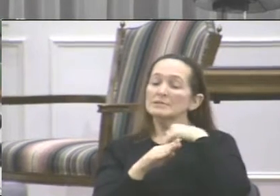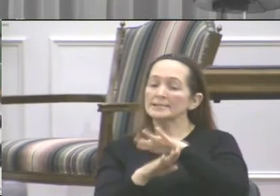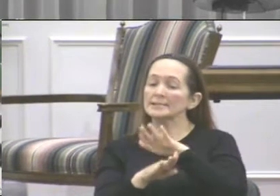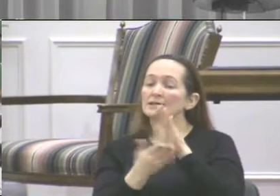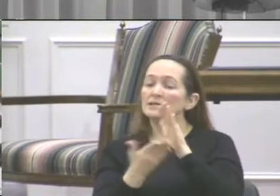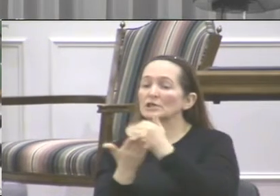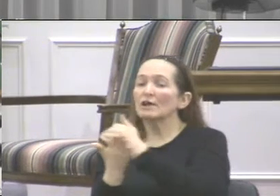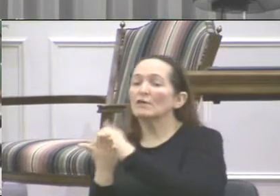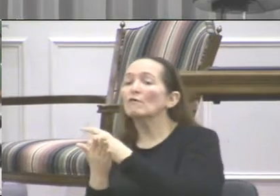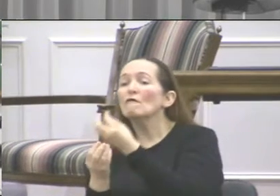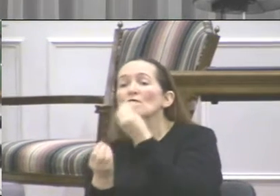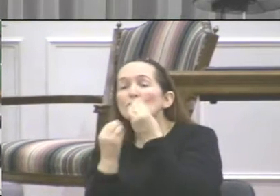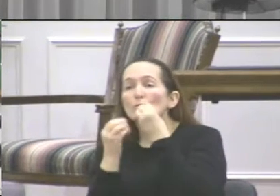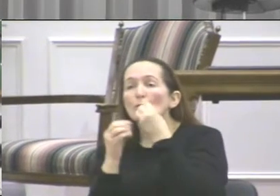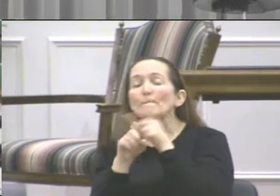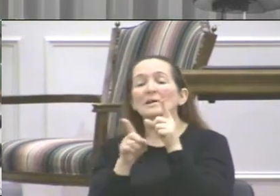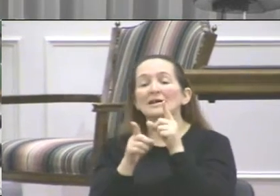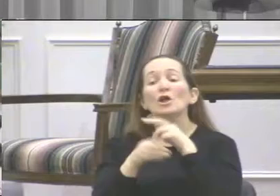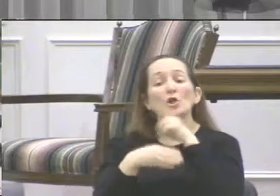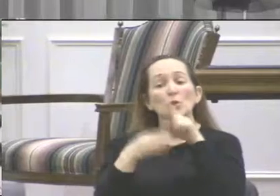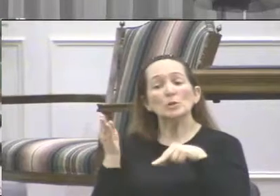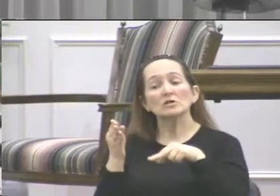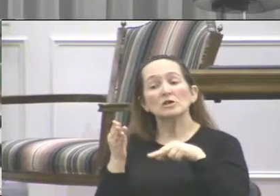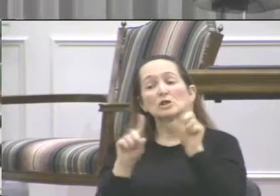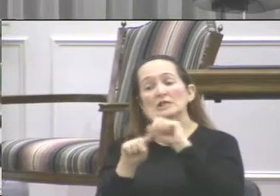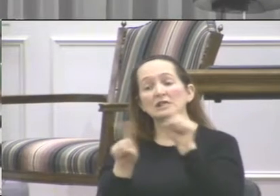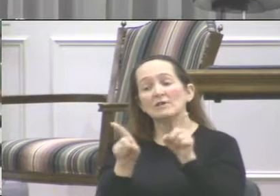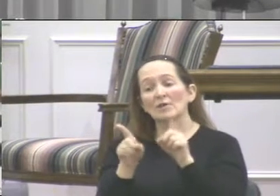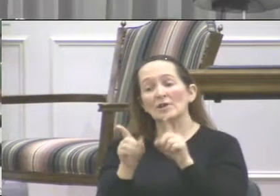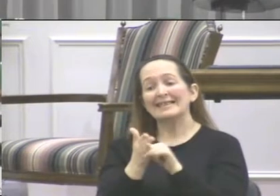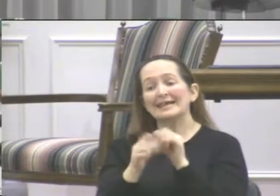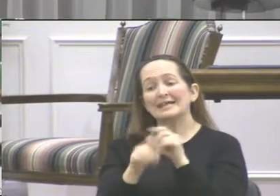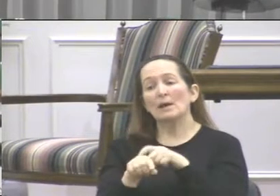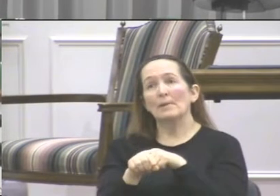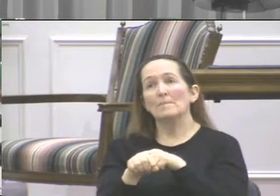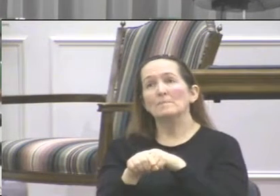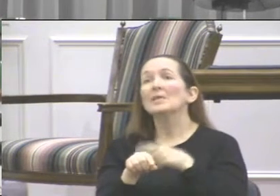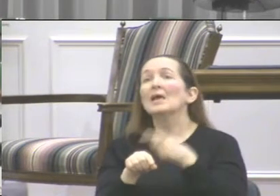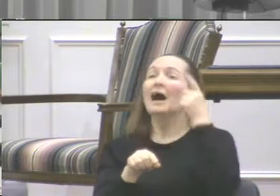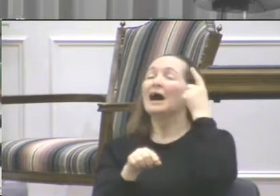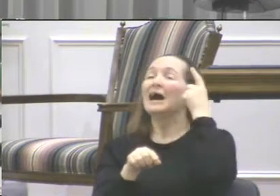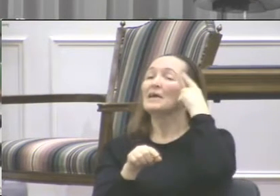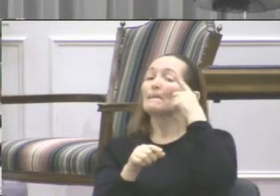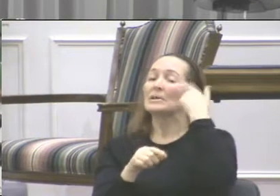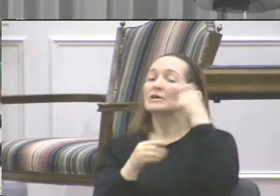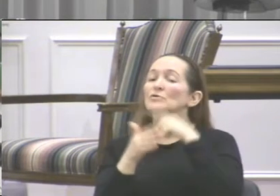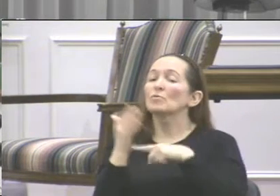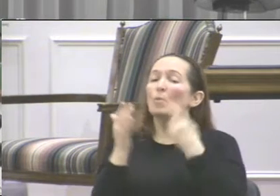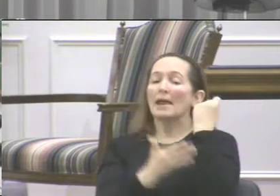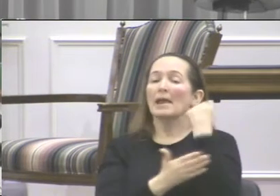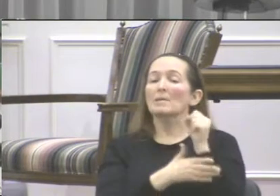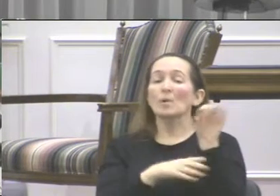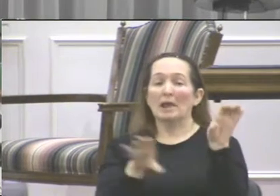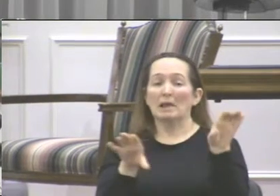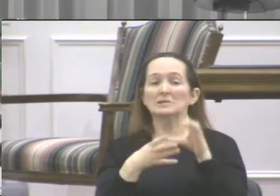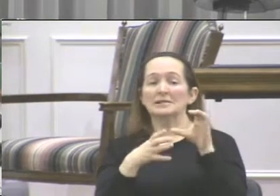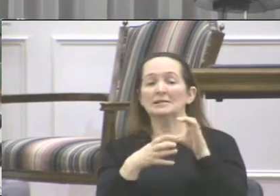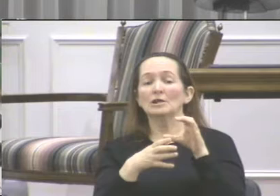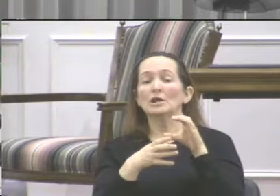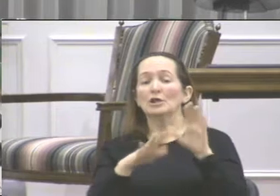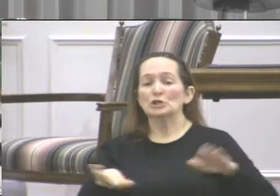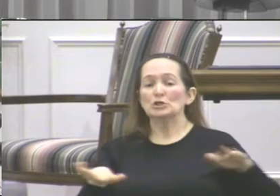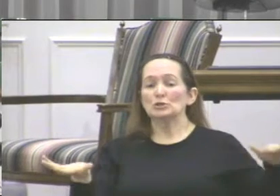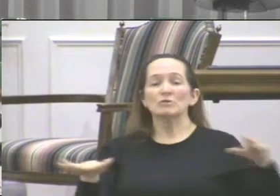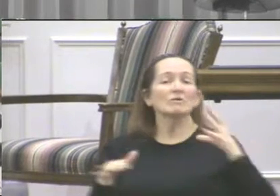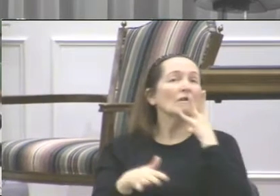And I believe because of what Abraham, children of Israel, slavery, fears,